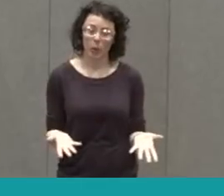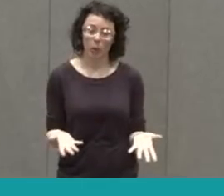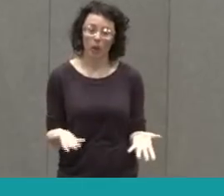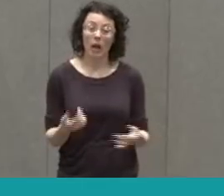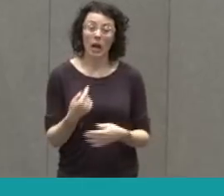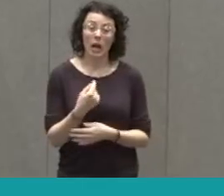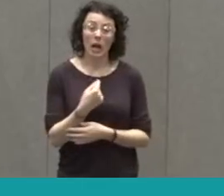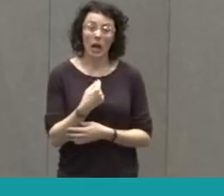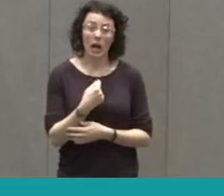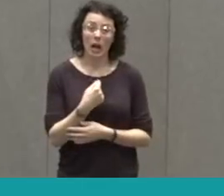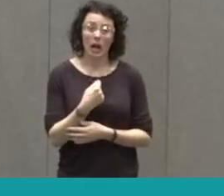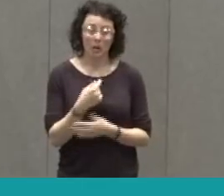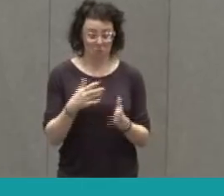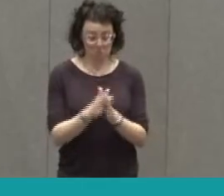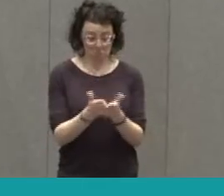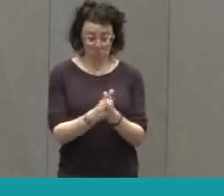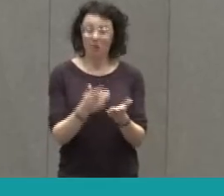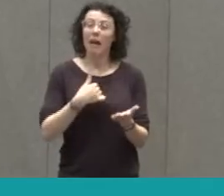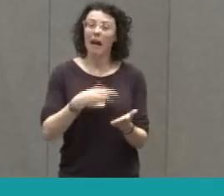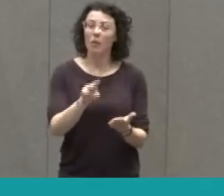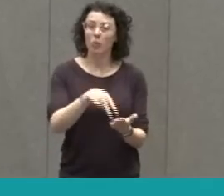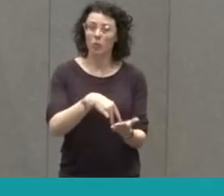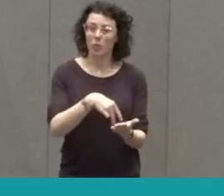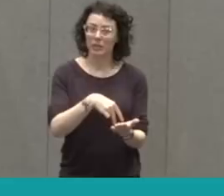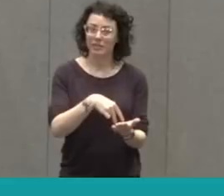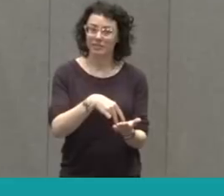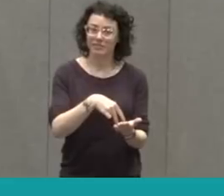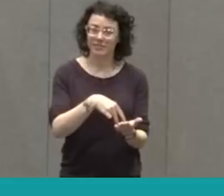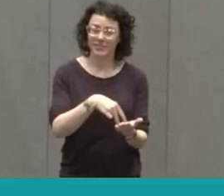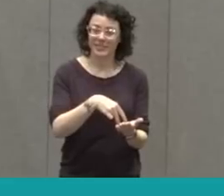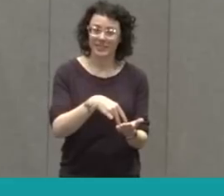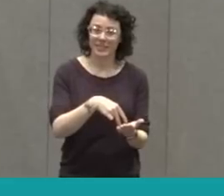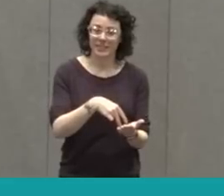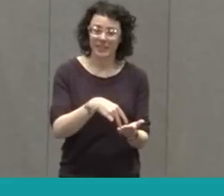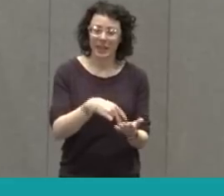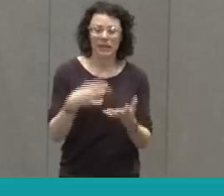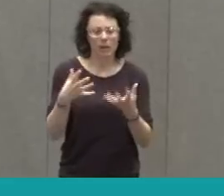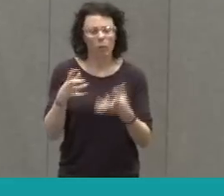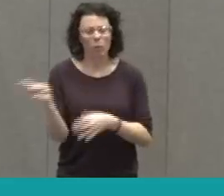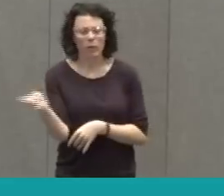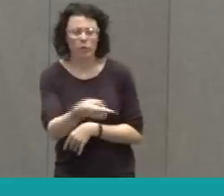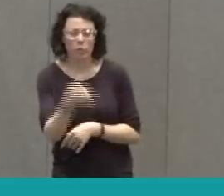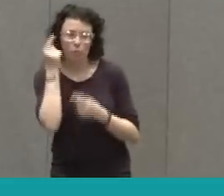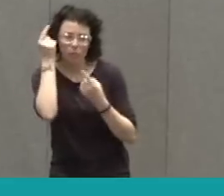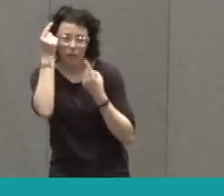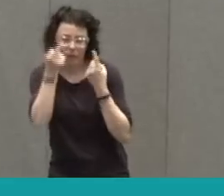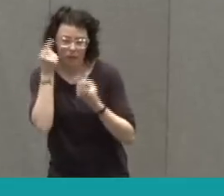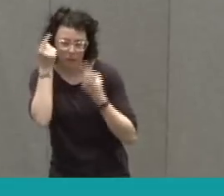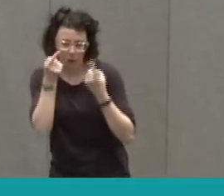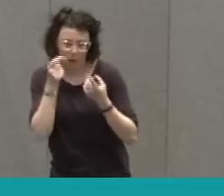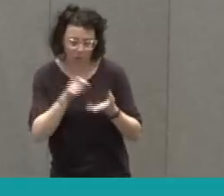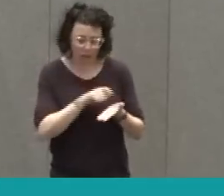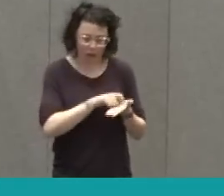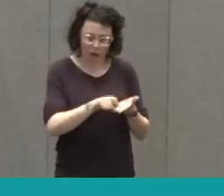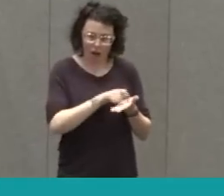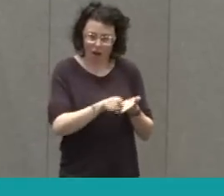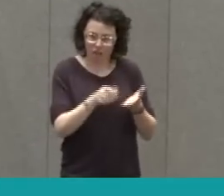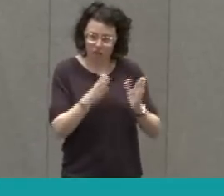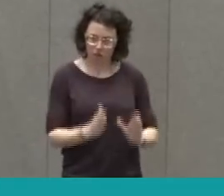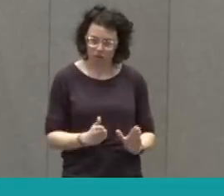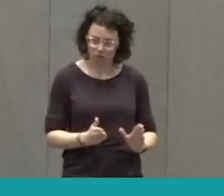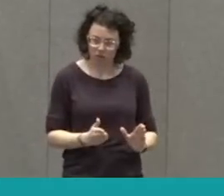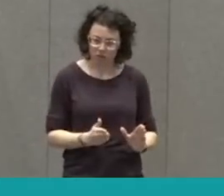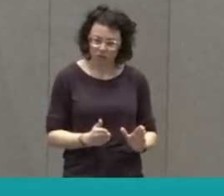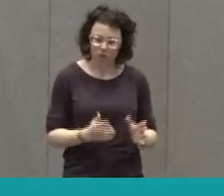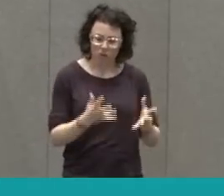I'm going to be reading a book, and what I'd like you guys to do is, in this book, I'd like you guys to think about what was the author wanting to portray